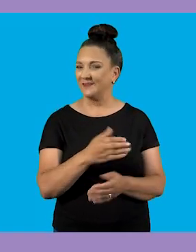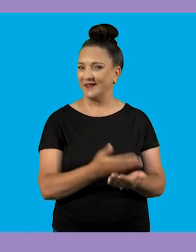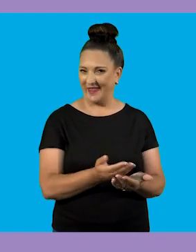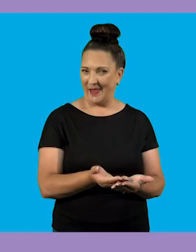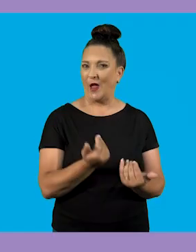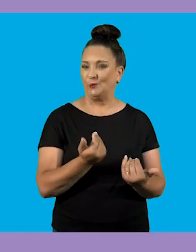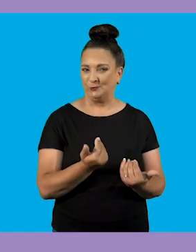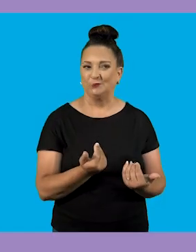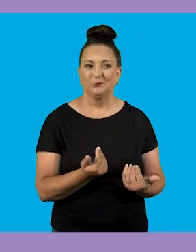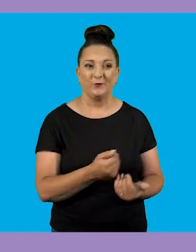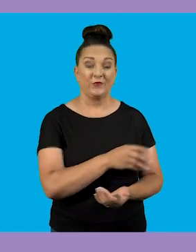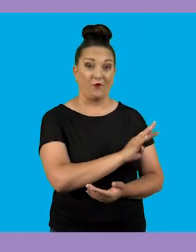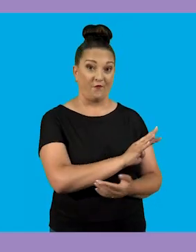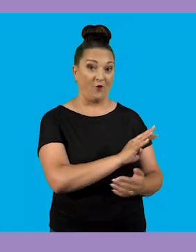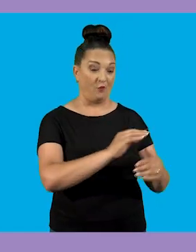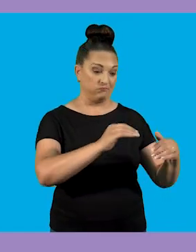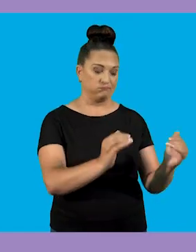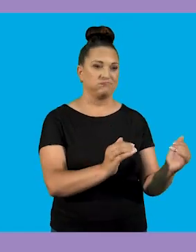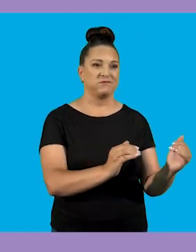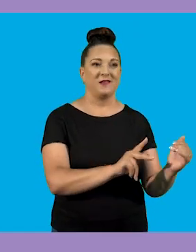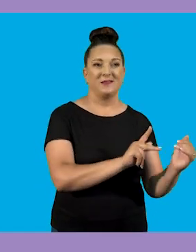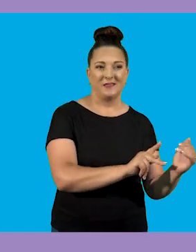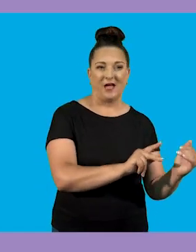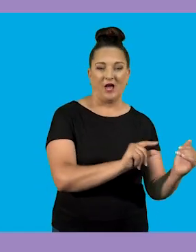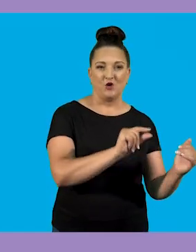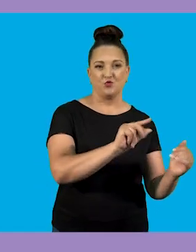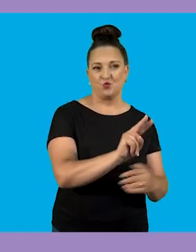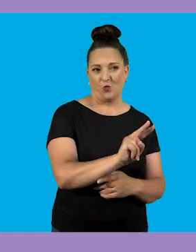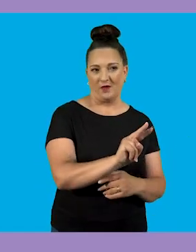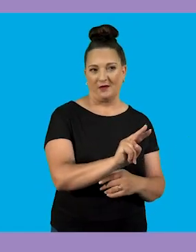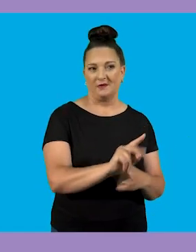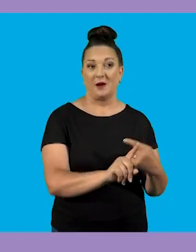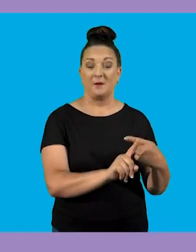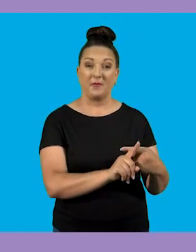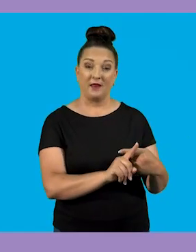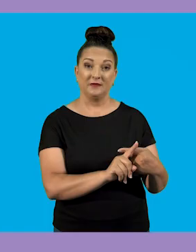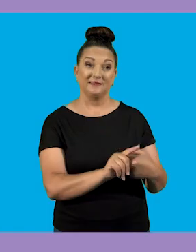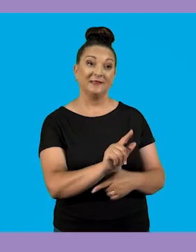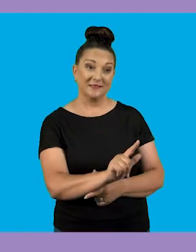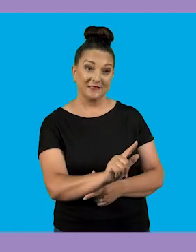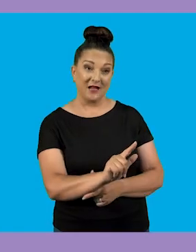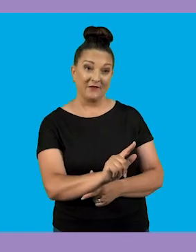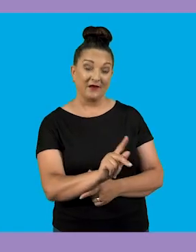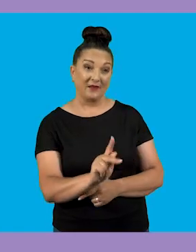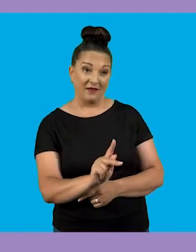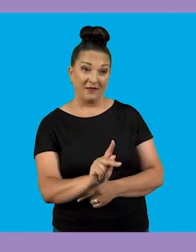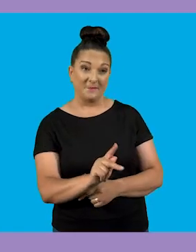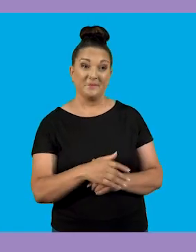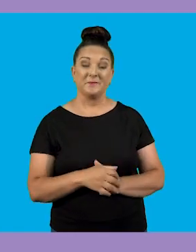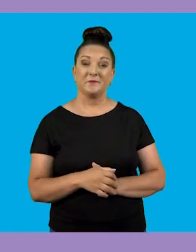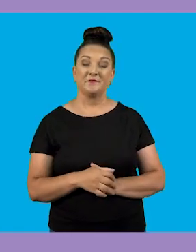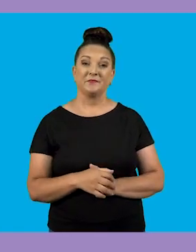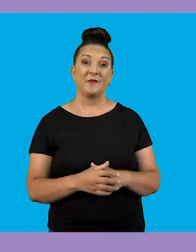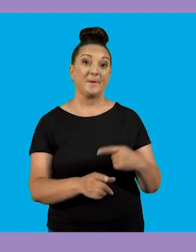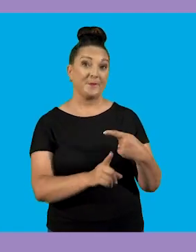going to take out that common factor of 4, and we are left with k squared plus 7k